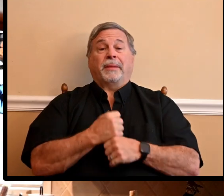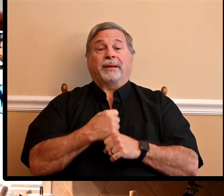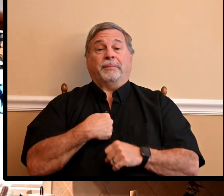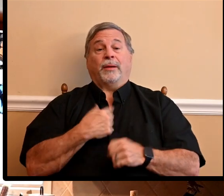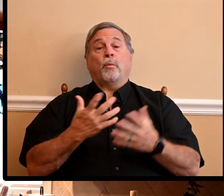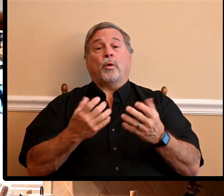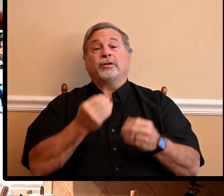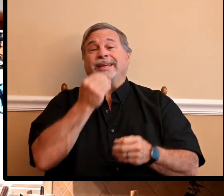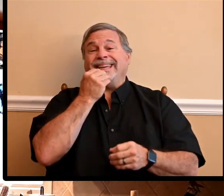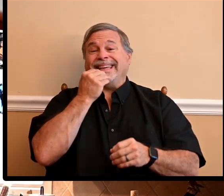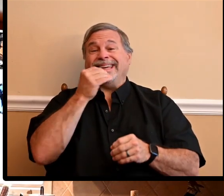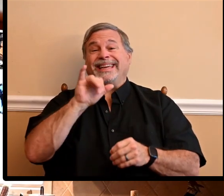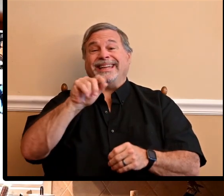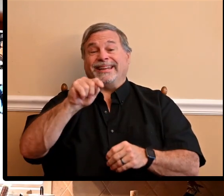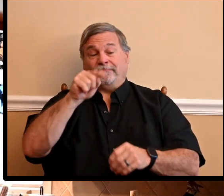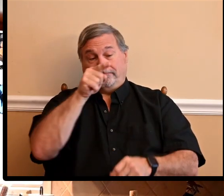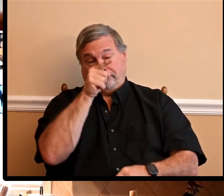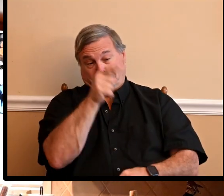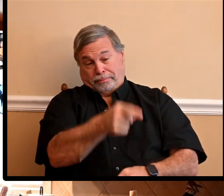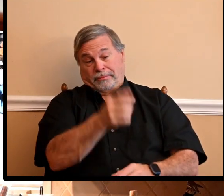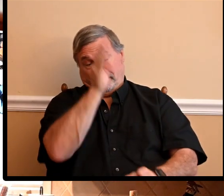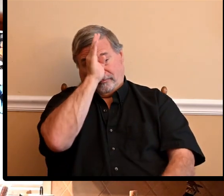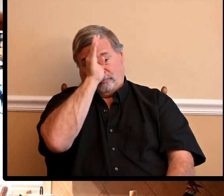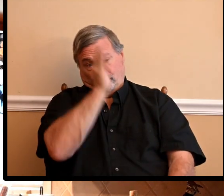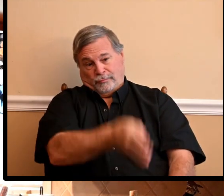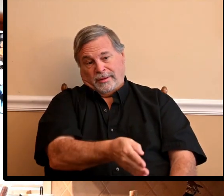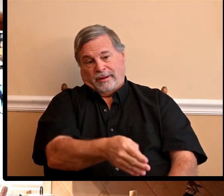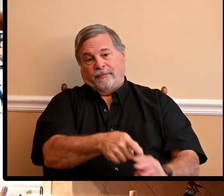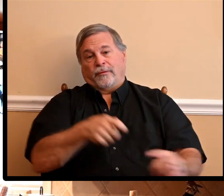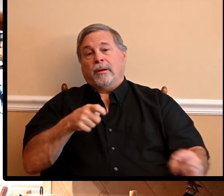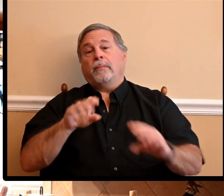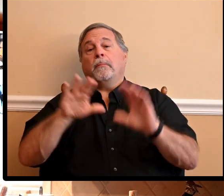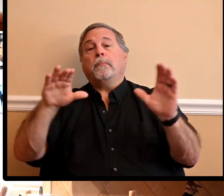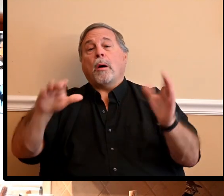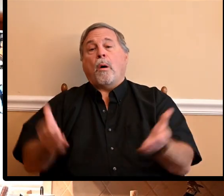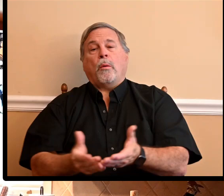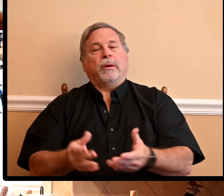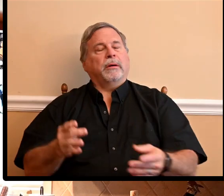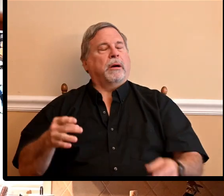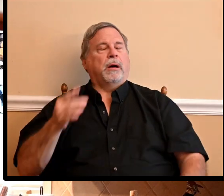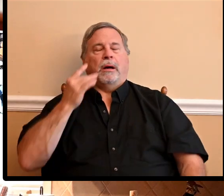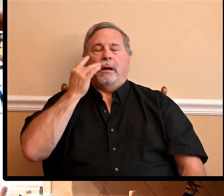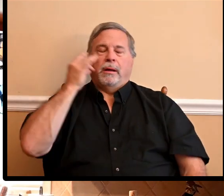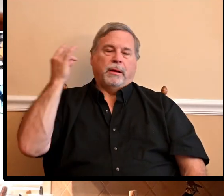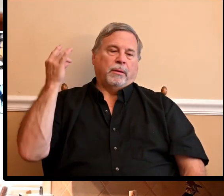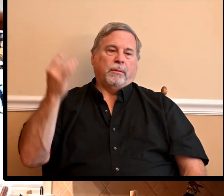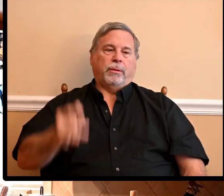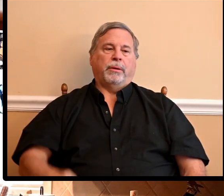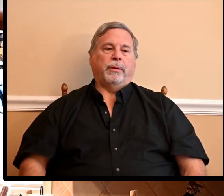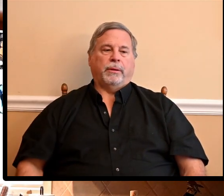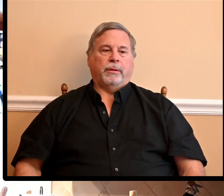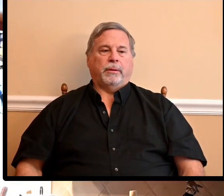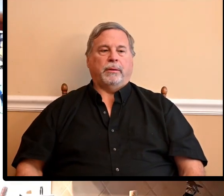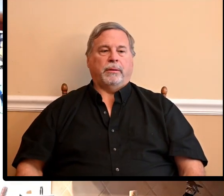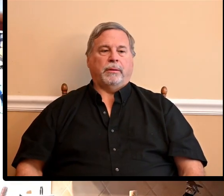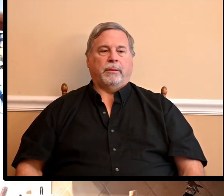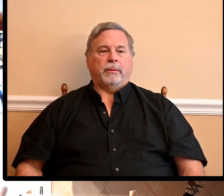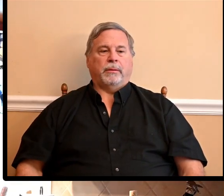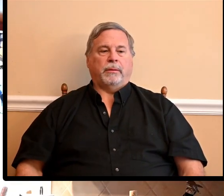And I tell you what, this makes me want to just eat it right out of this bowl. This is just luscious looking.